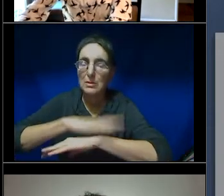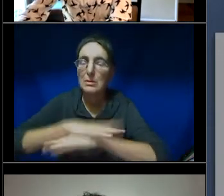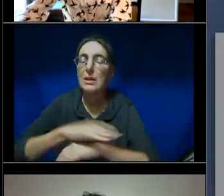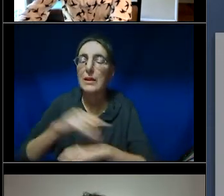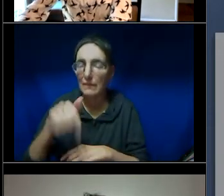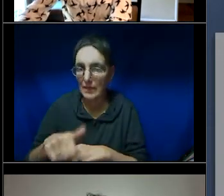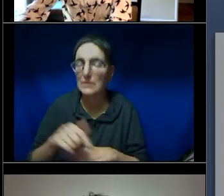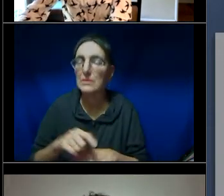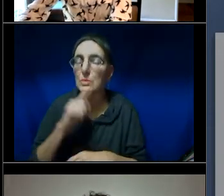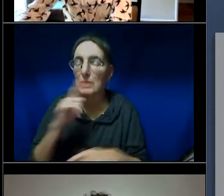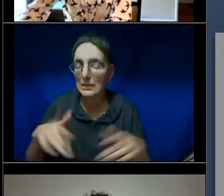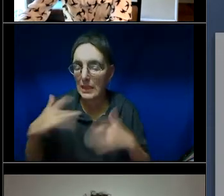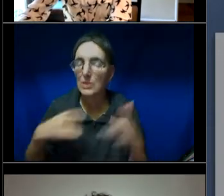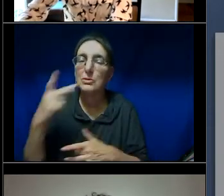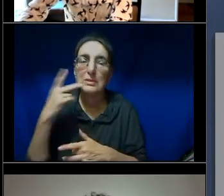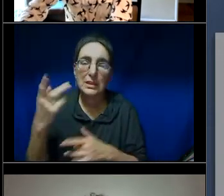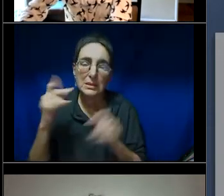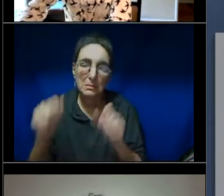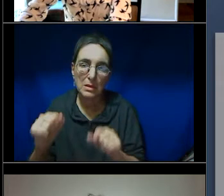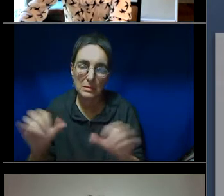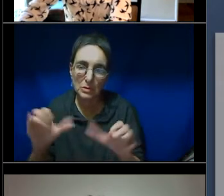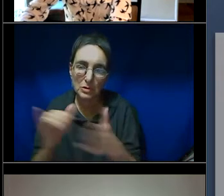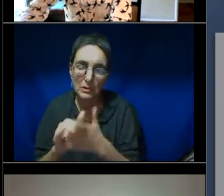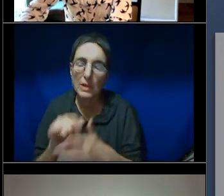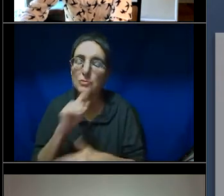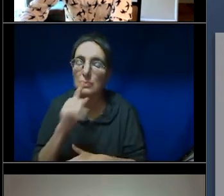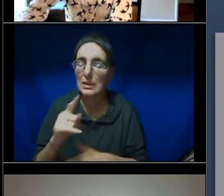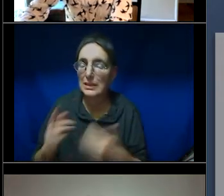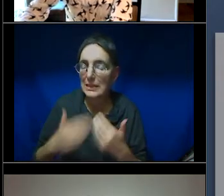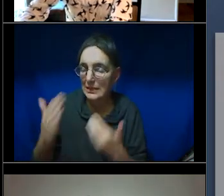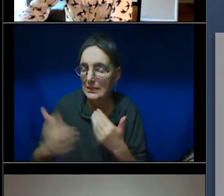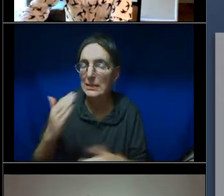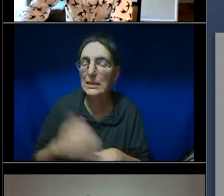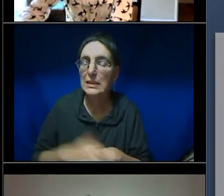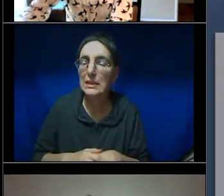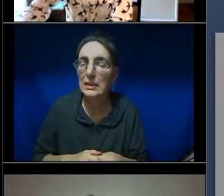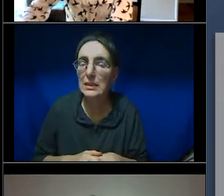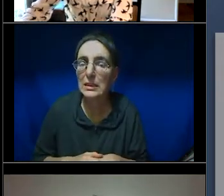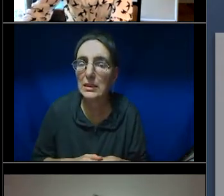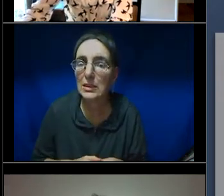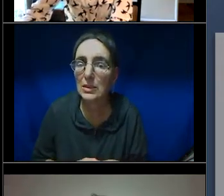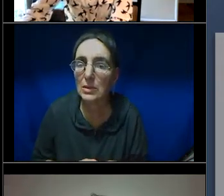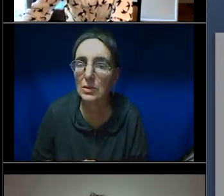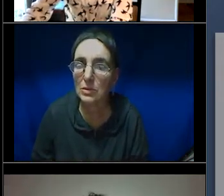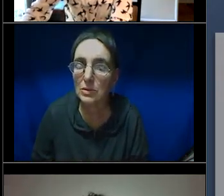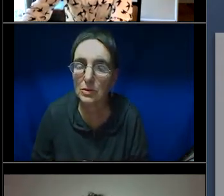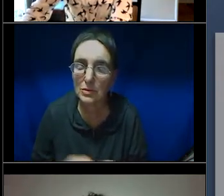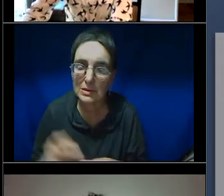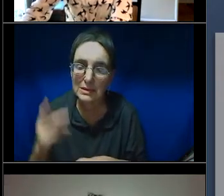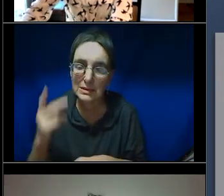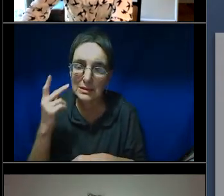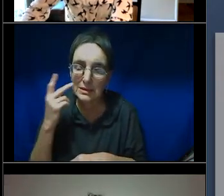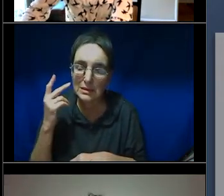and it's really easy to sweep away unhoused people with the trash that they are